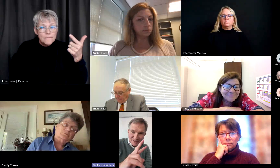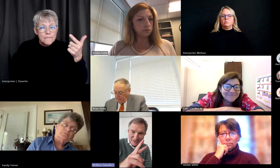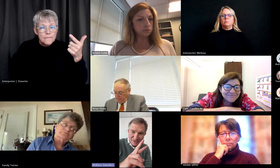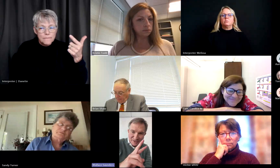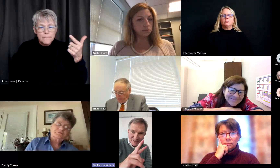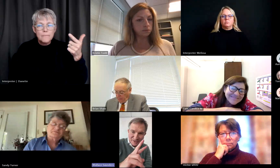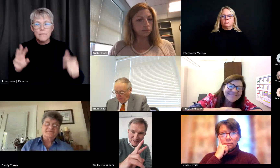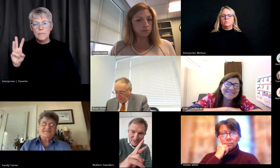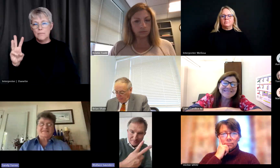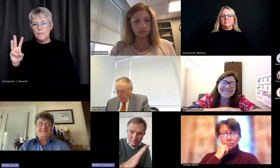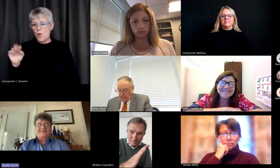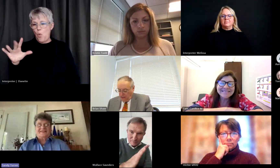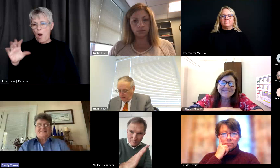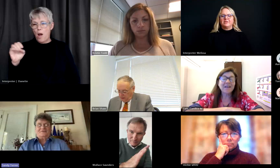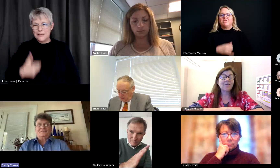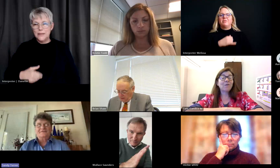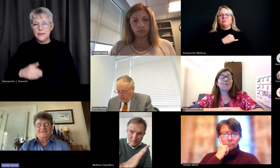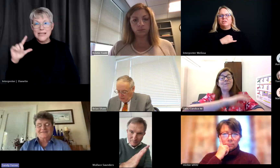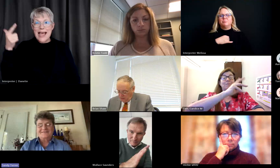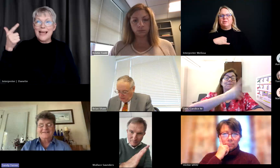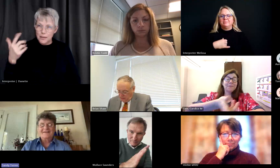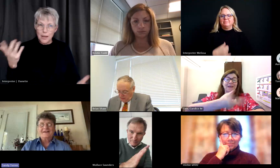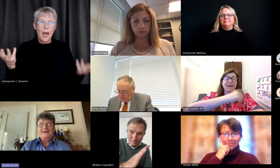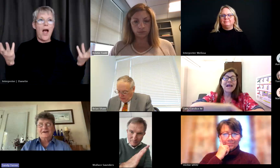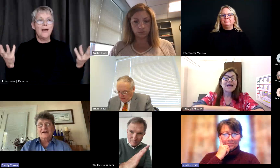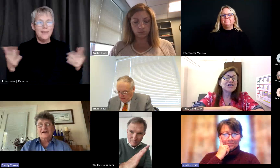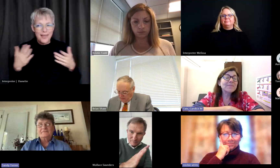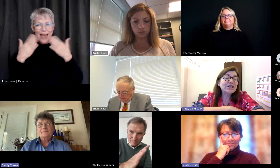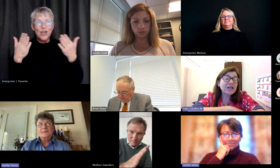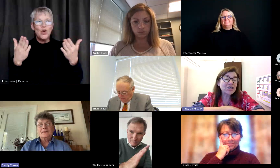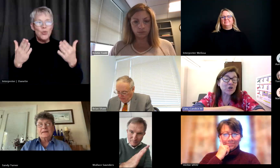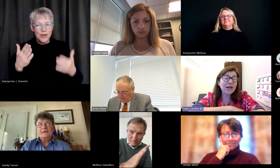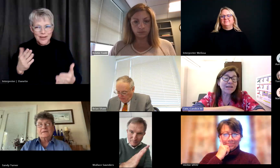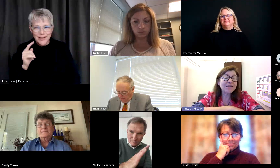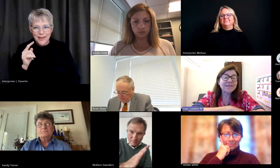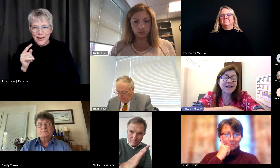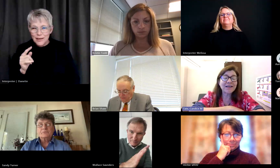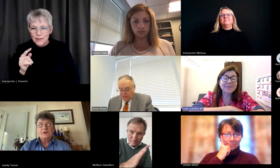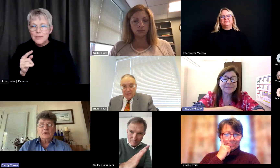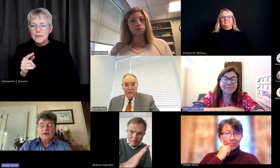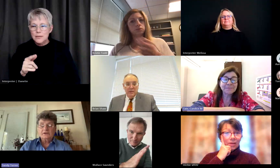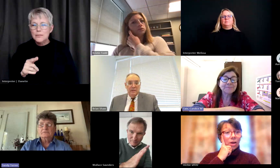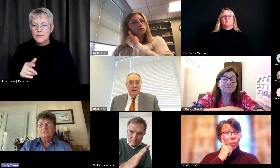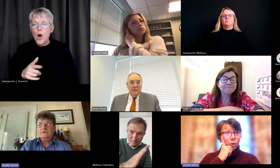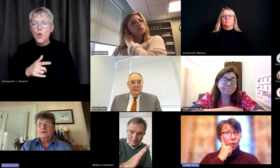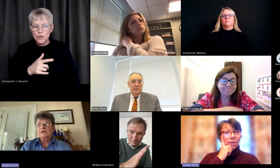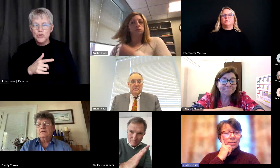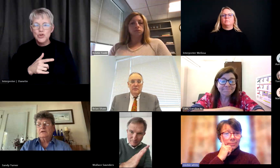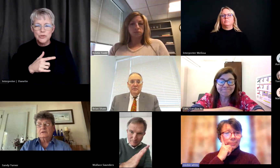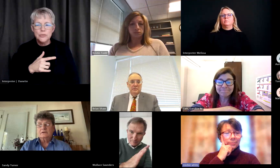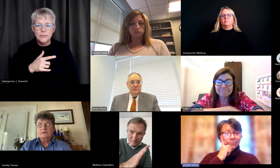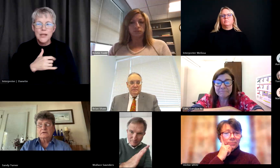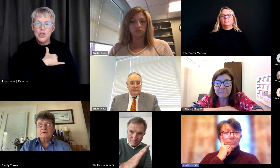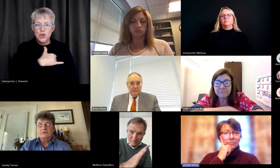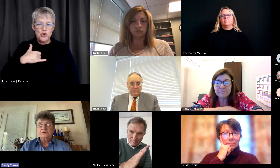I'll second. Wallace. Thank you. Okay, Jimmy just joined, Sandy. okay,